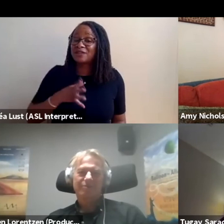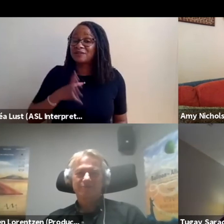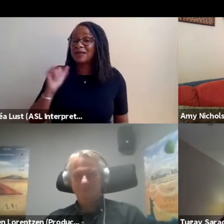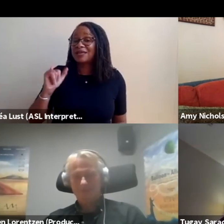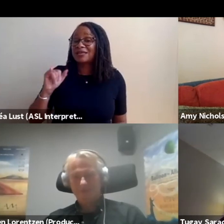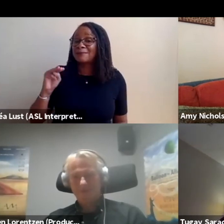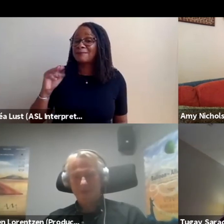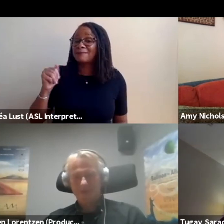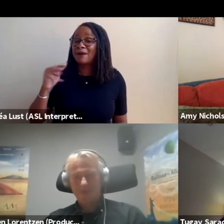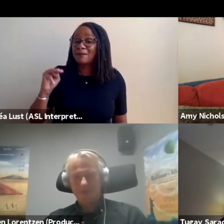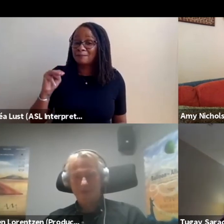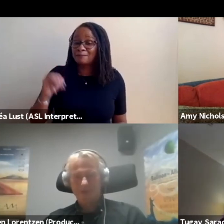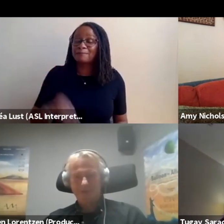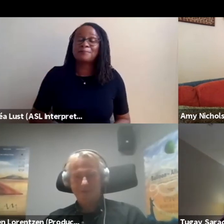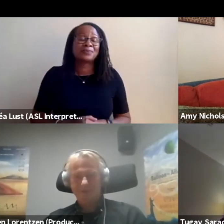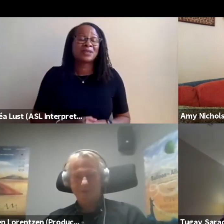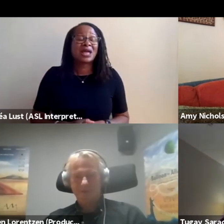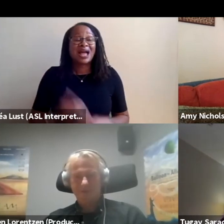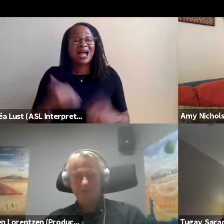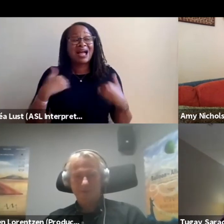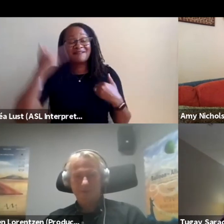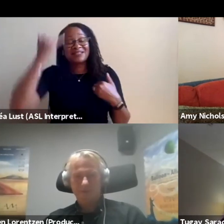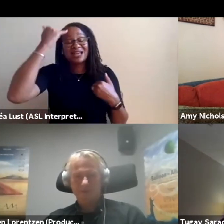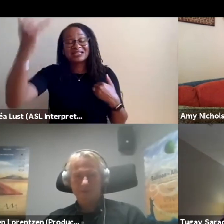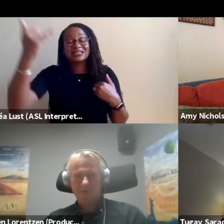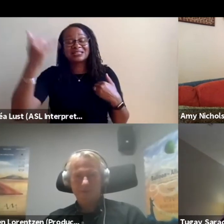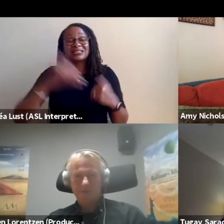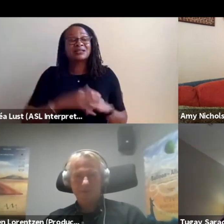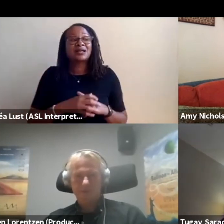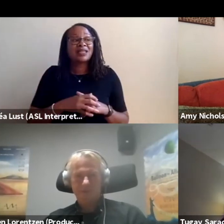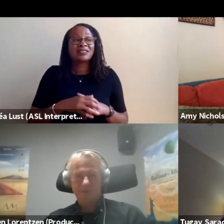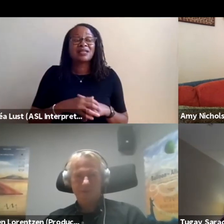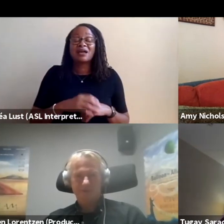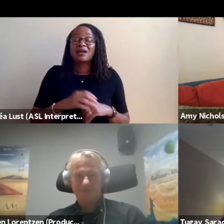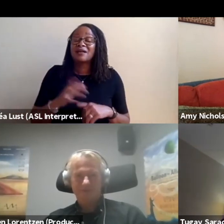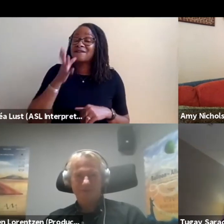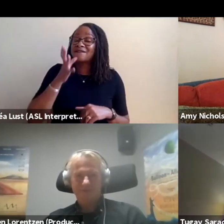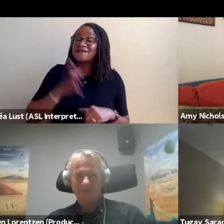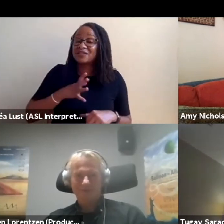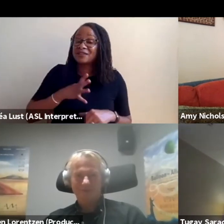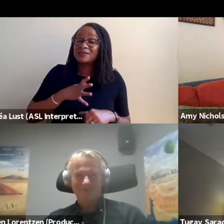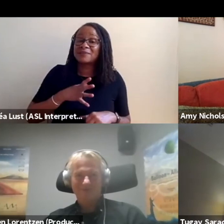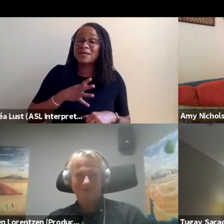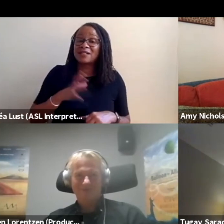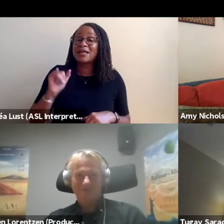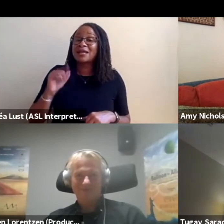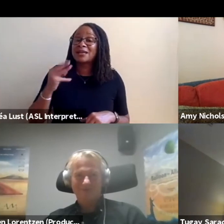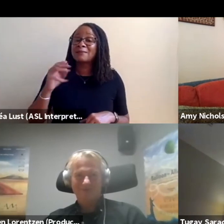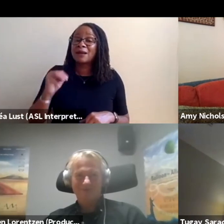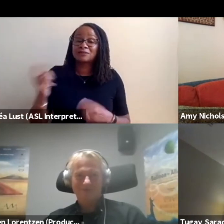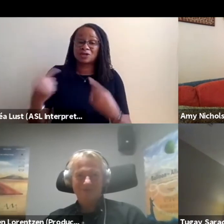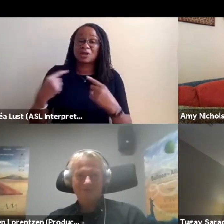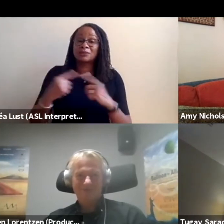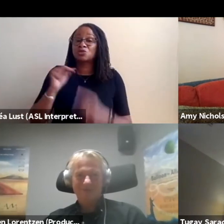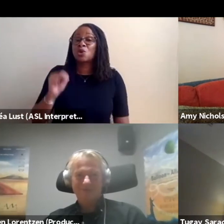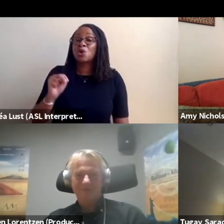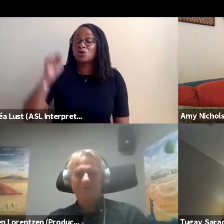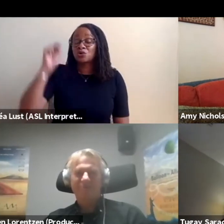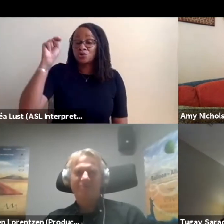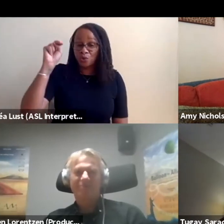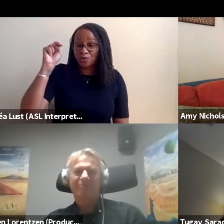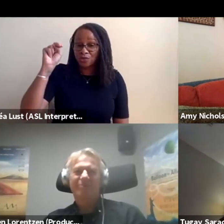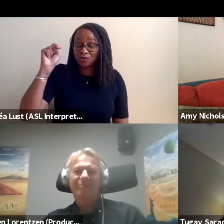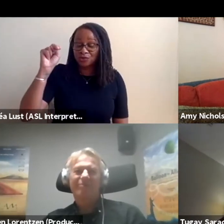that all the female imams are coming to northern Norway and like snow, and they are going to make it, the first